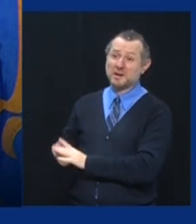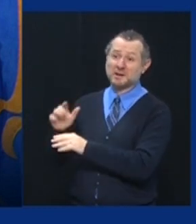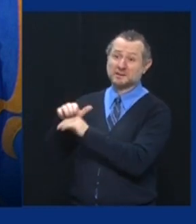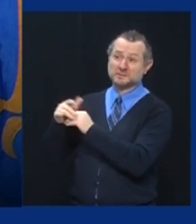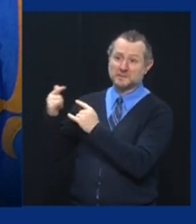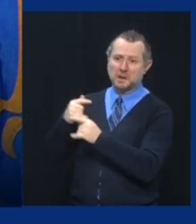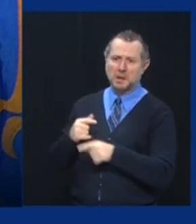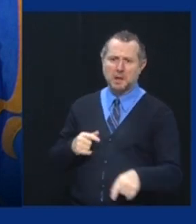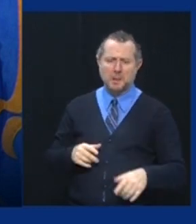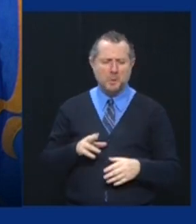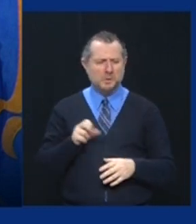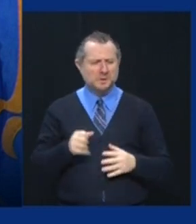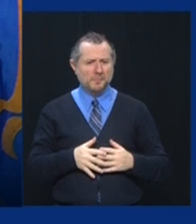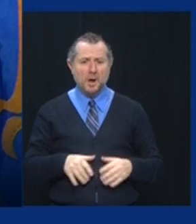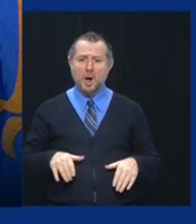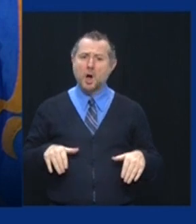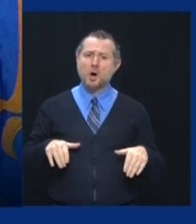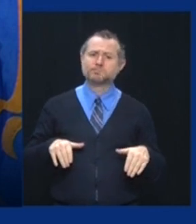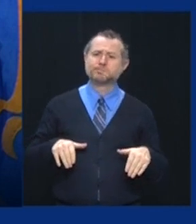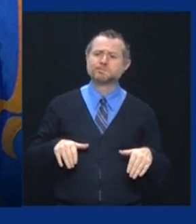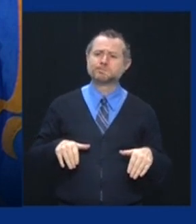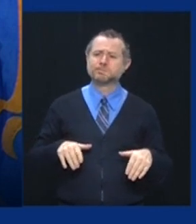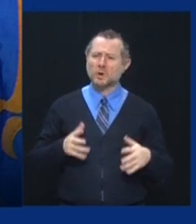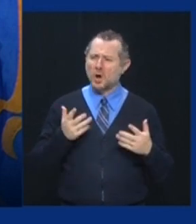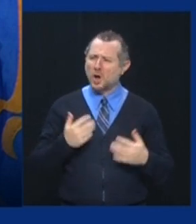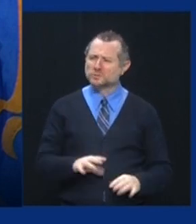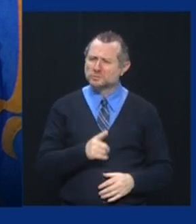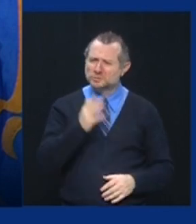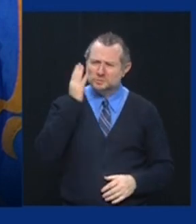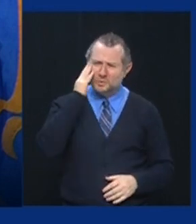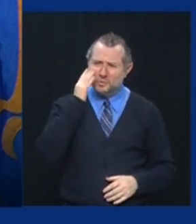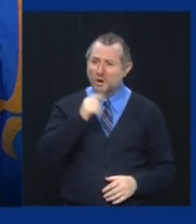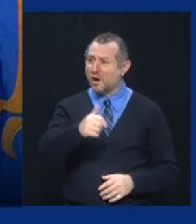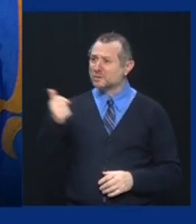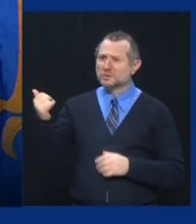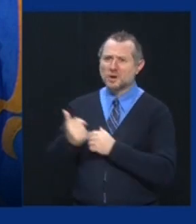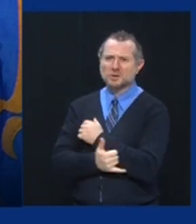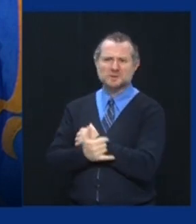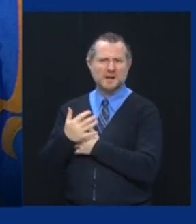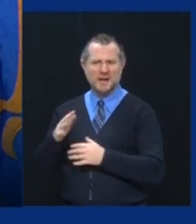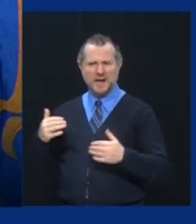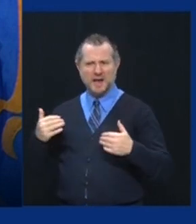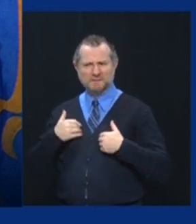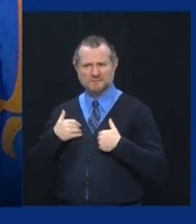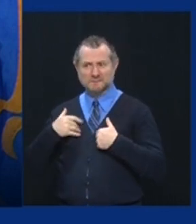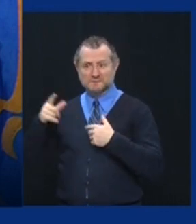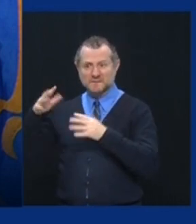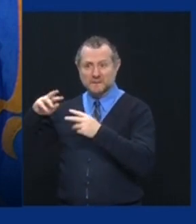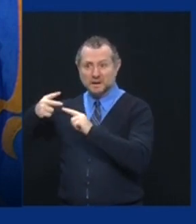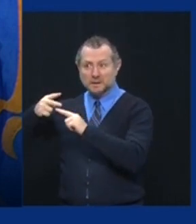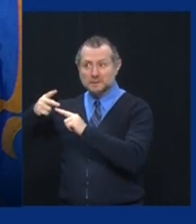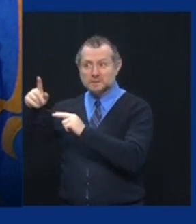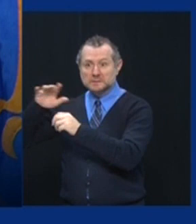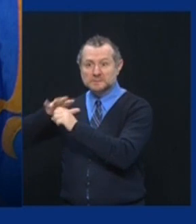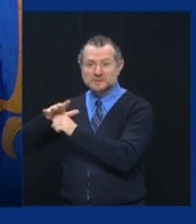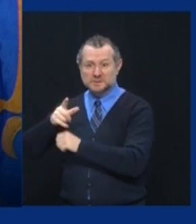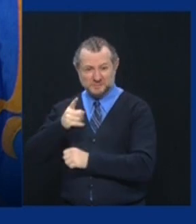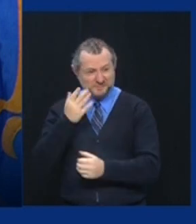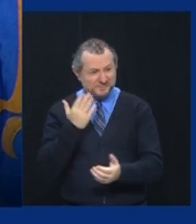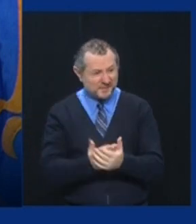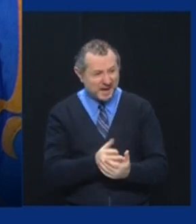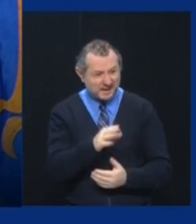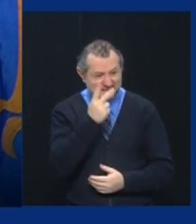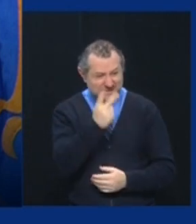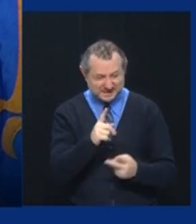there are viral strains in other countries now. You know that is a fact. Why wouldn't